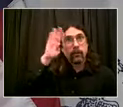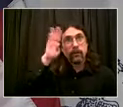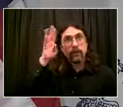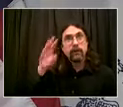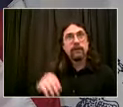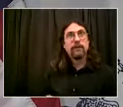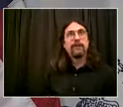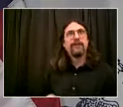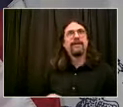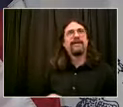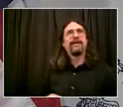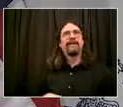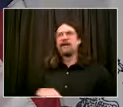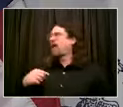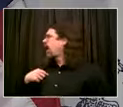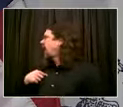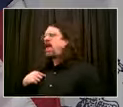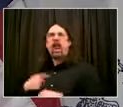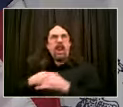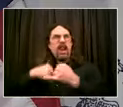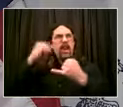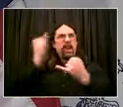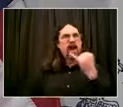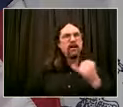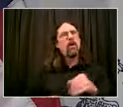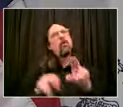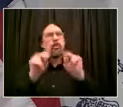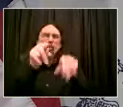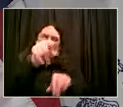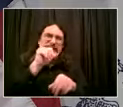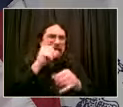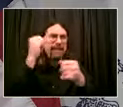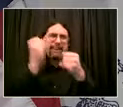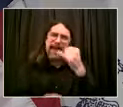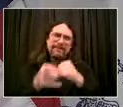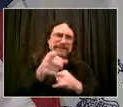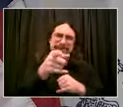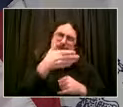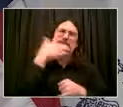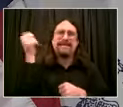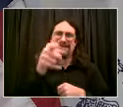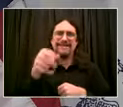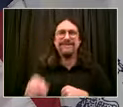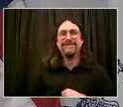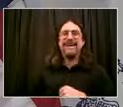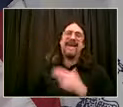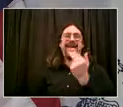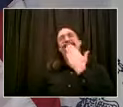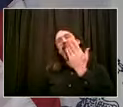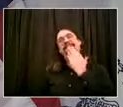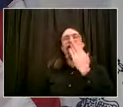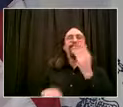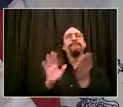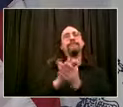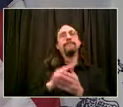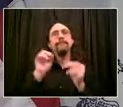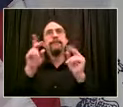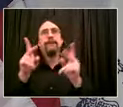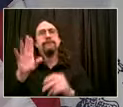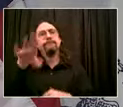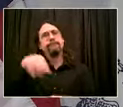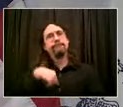will ask. I'll ask a question that people should stay on the line for. So, first one: how come we still don't know how many off-duty NYPD